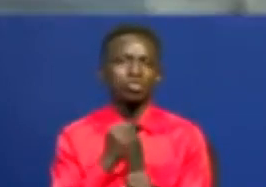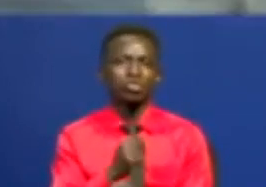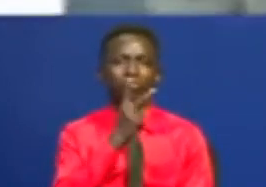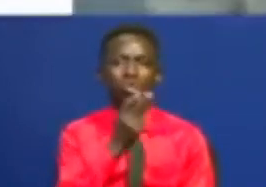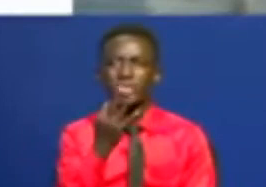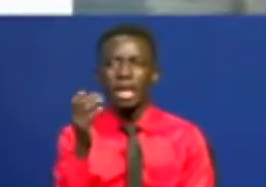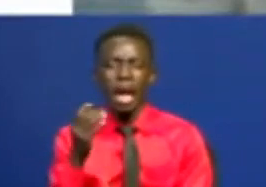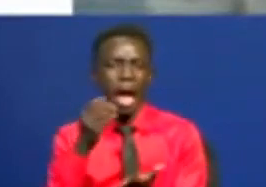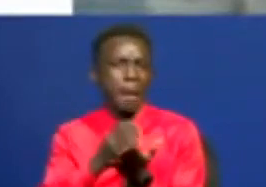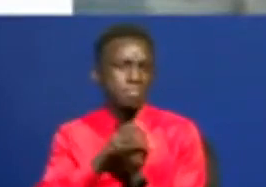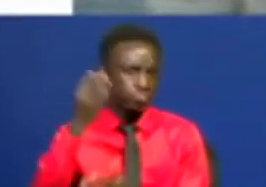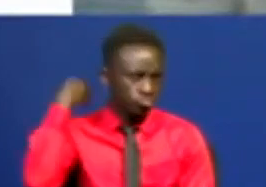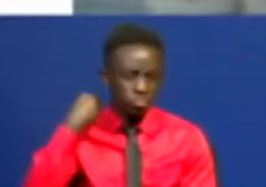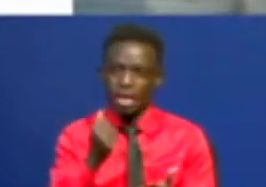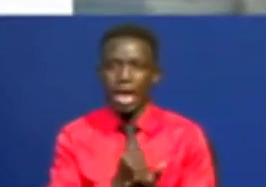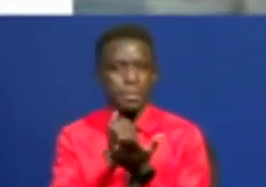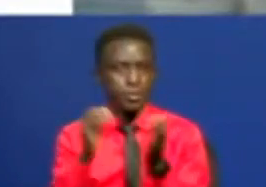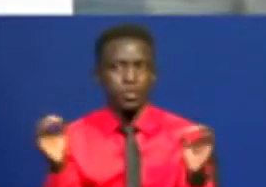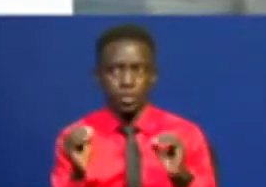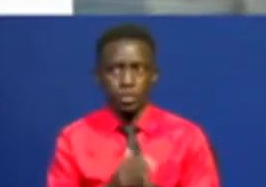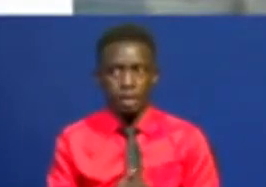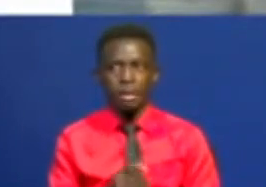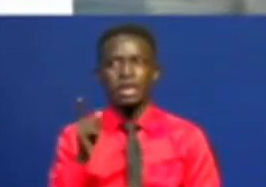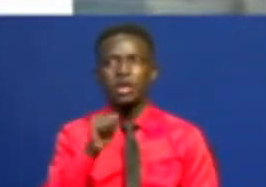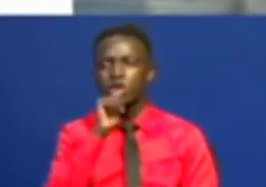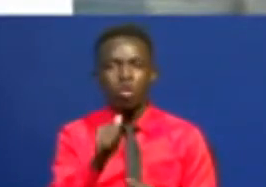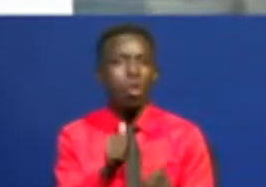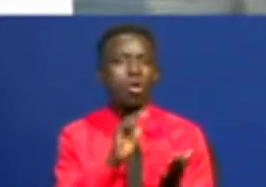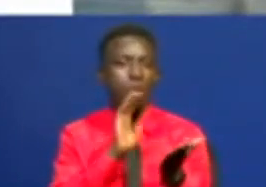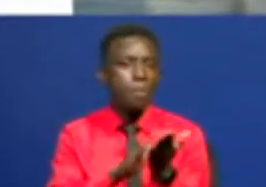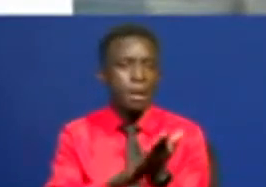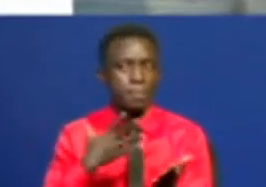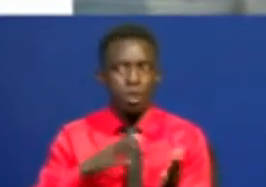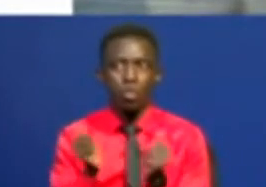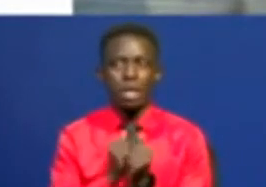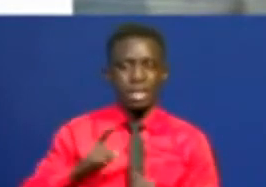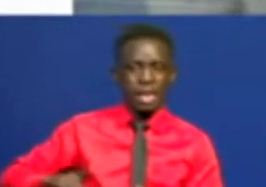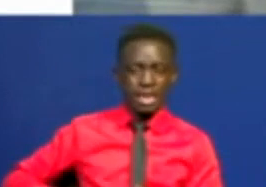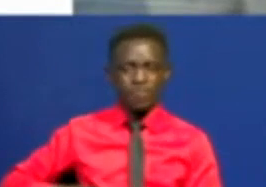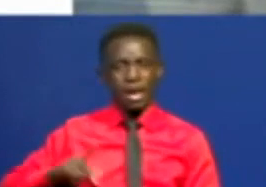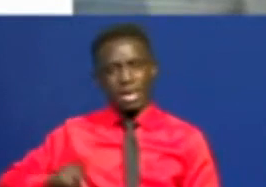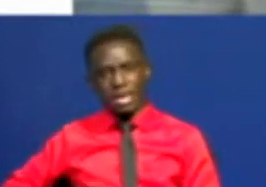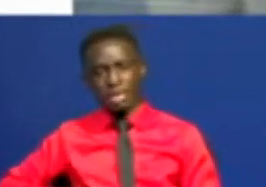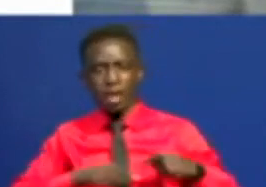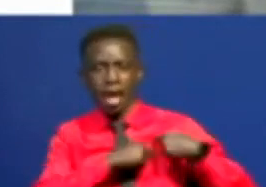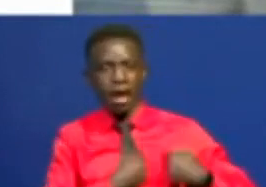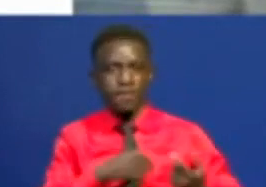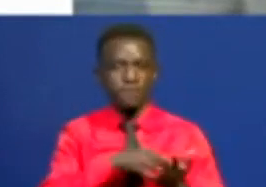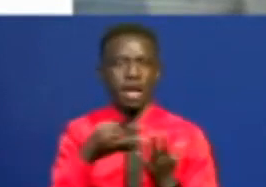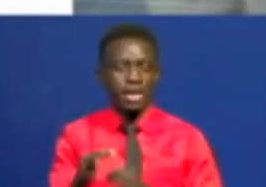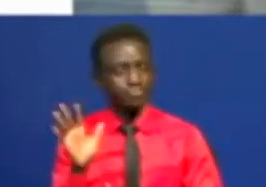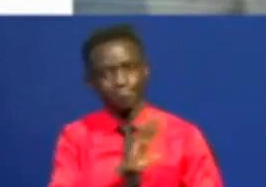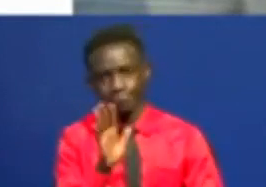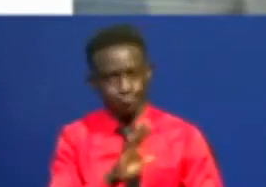help. It is also not recommended for people with liver, kidney or heart failure, expectant